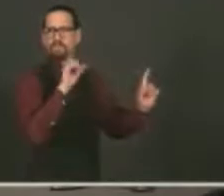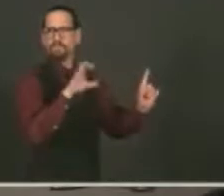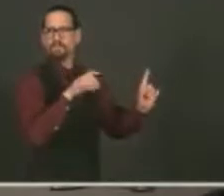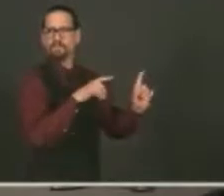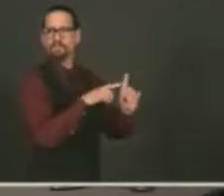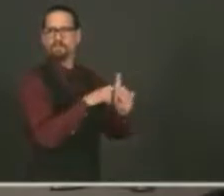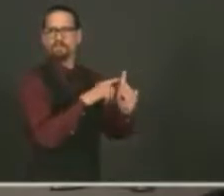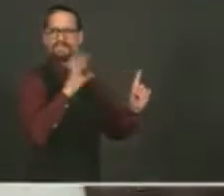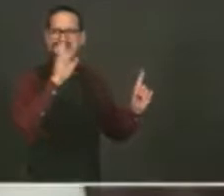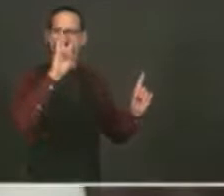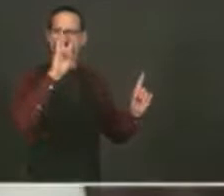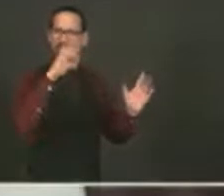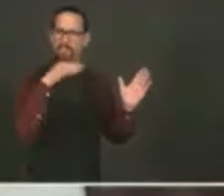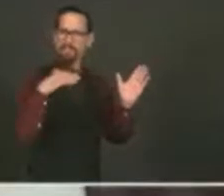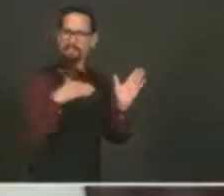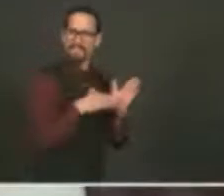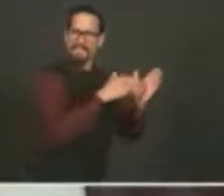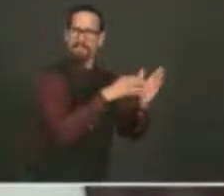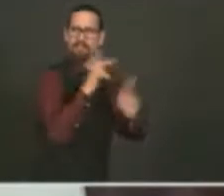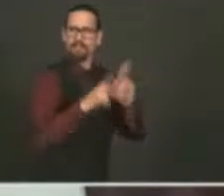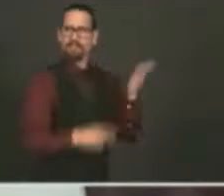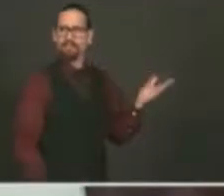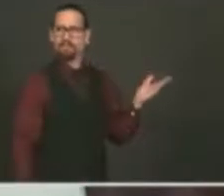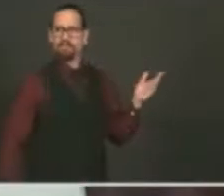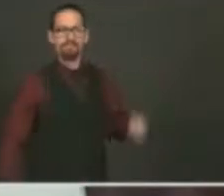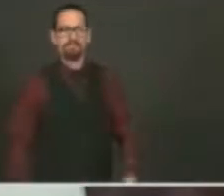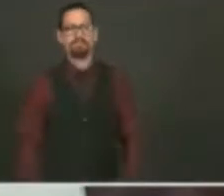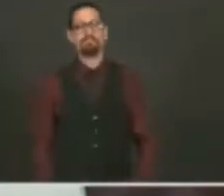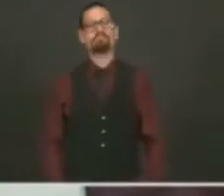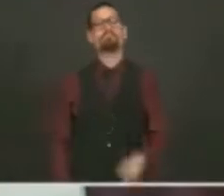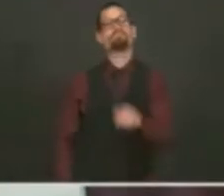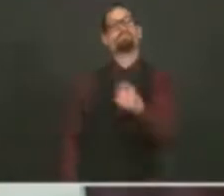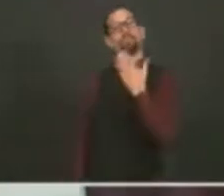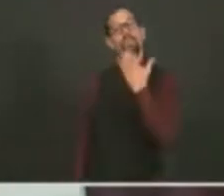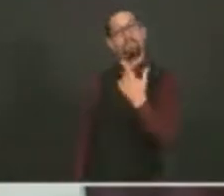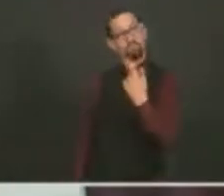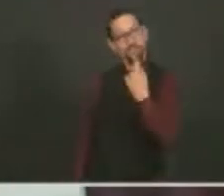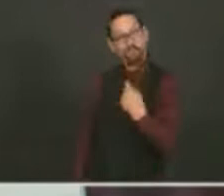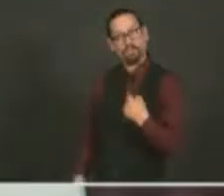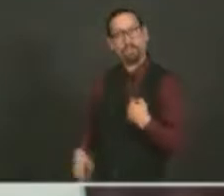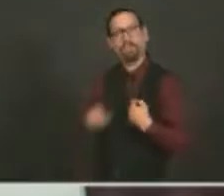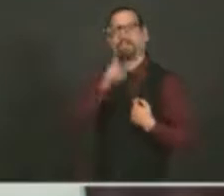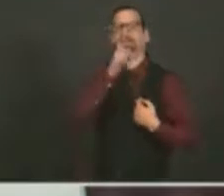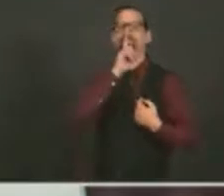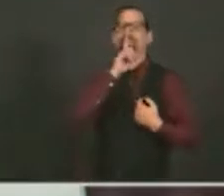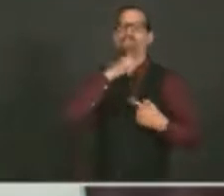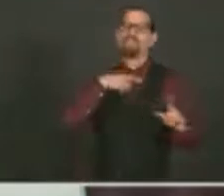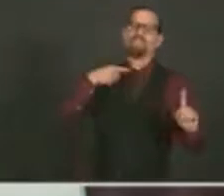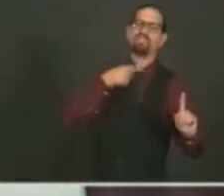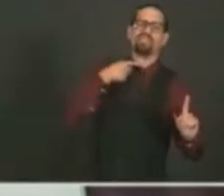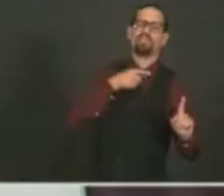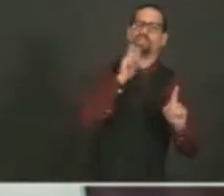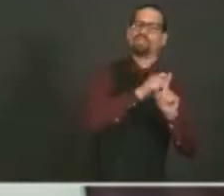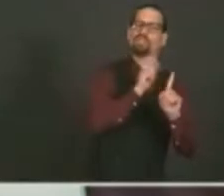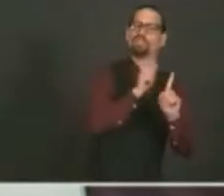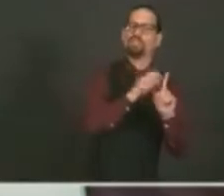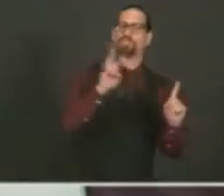and I felt a little bad picking on Wisconsin, but I was trying to I've gone through all the data, and what's happening there is